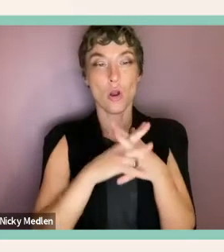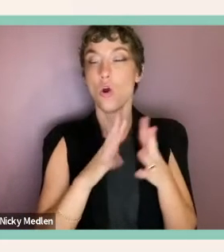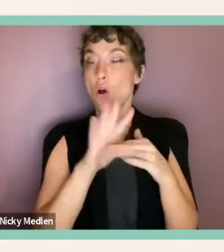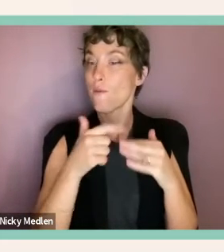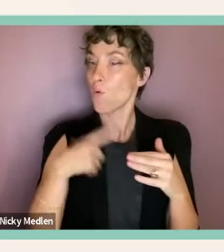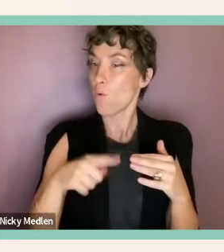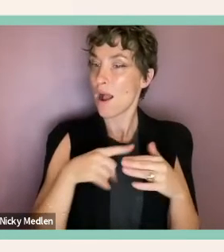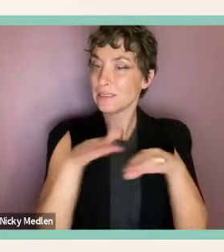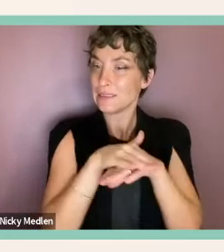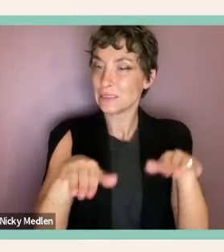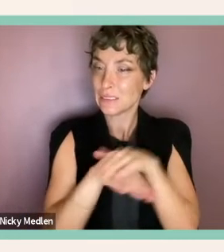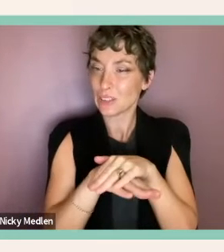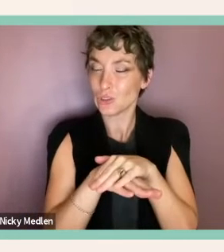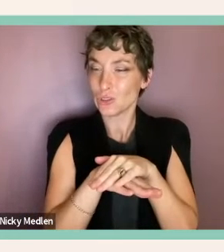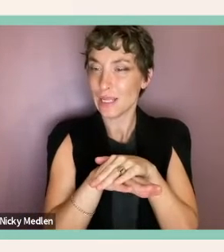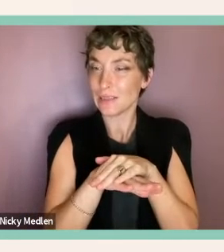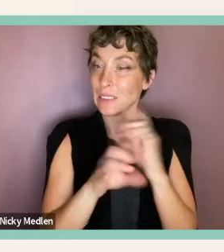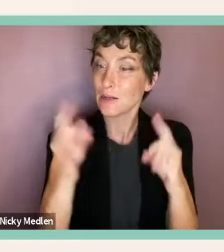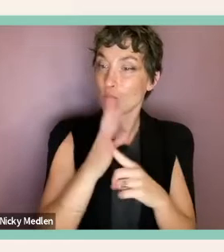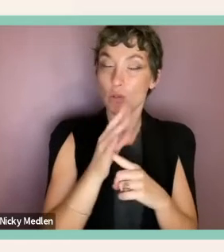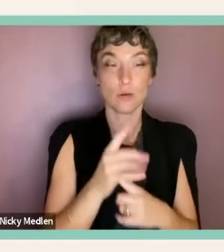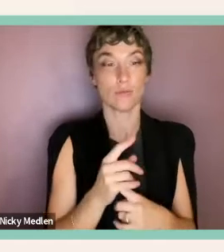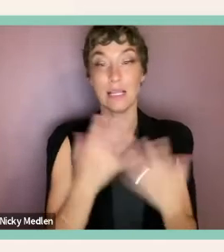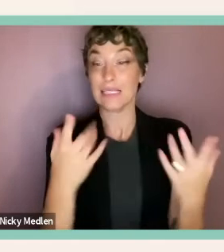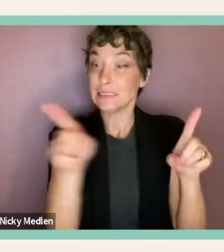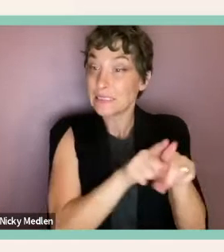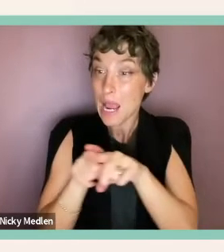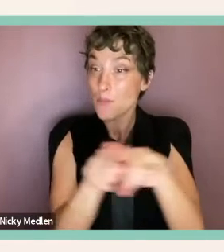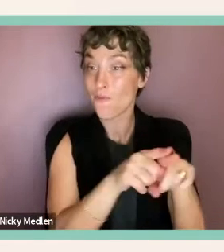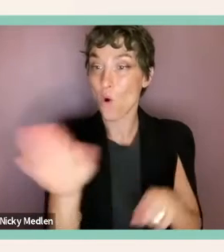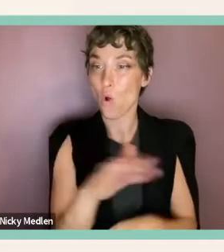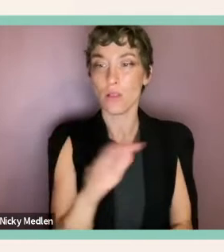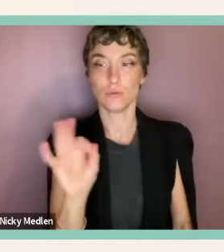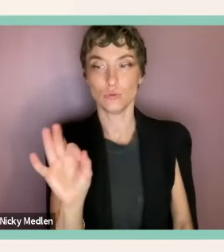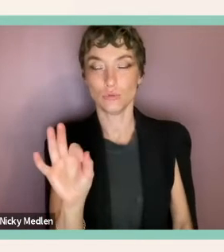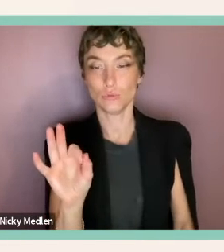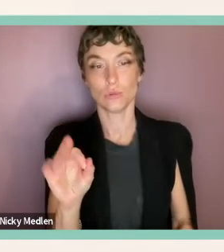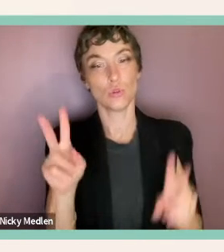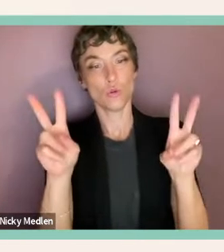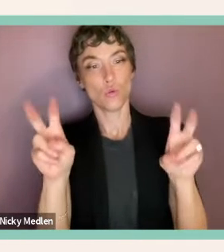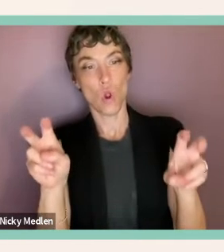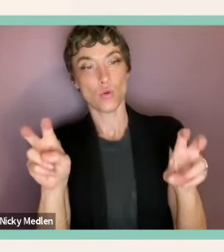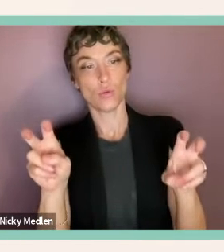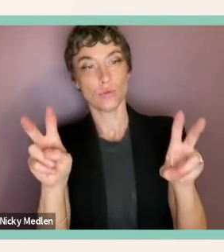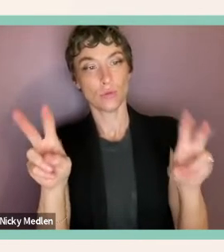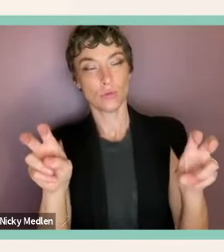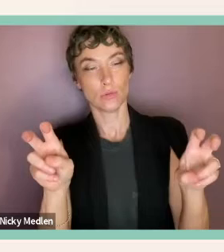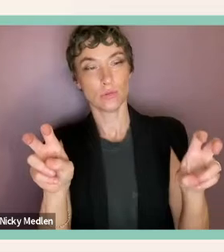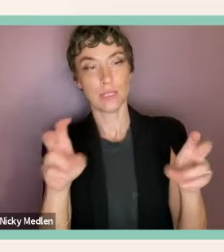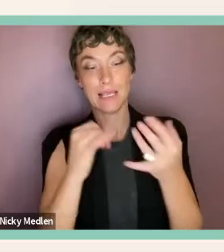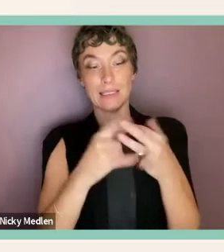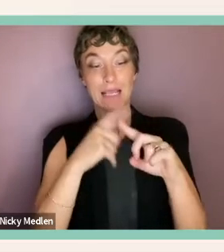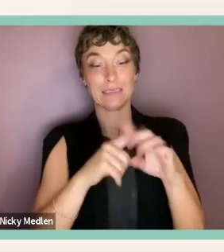that one size does not fit all. And so again, to quote her, she says, oops, backwards. She says,